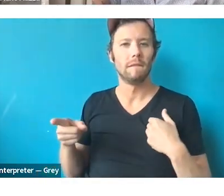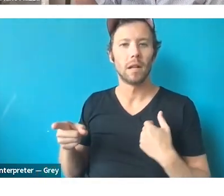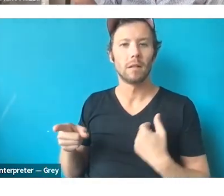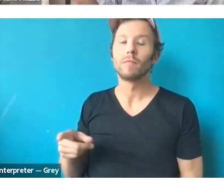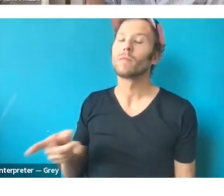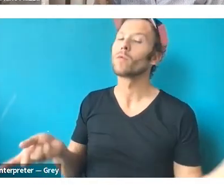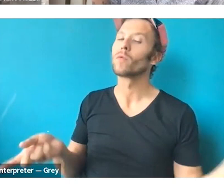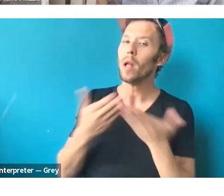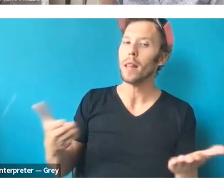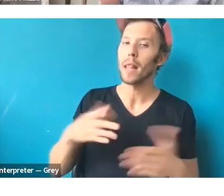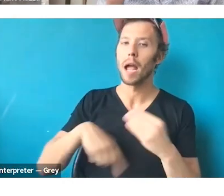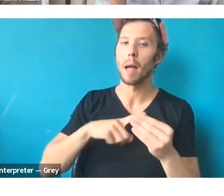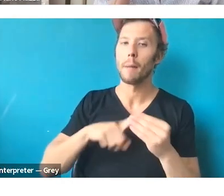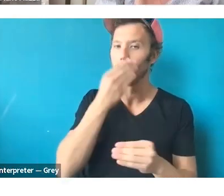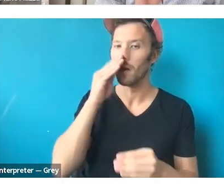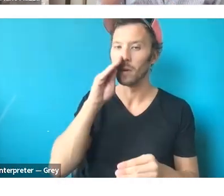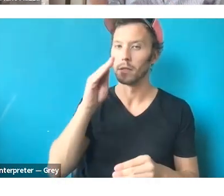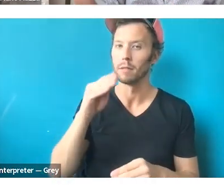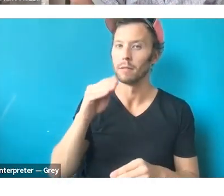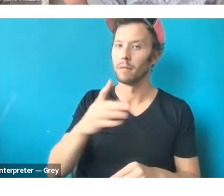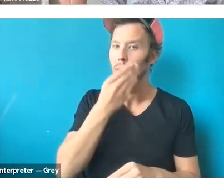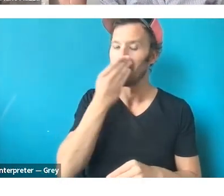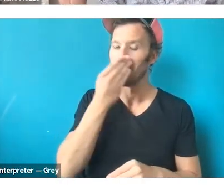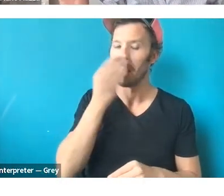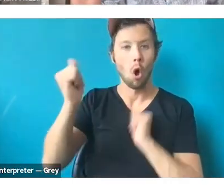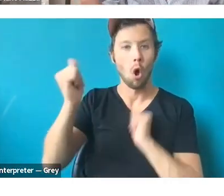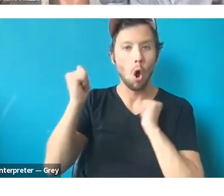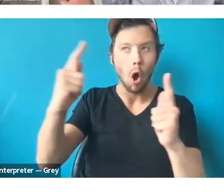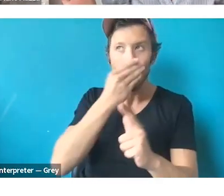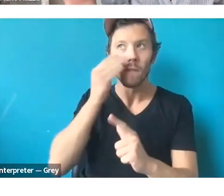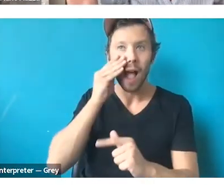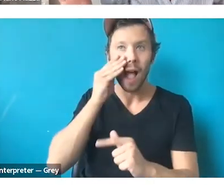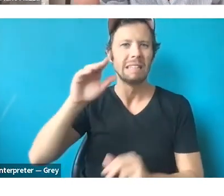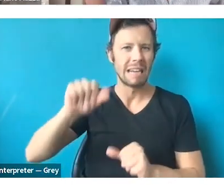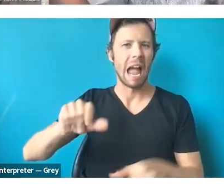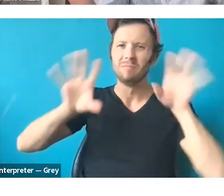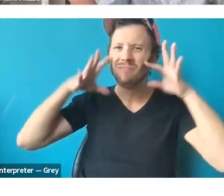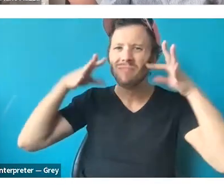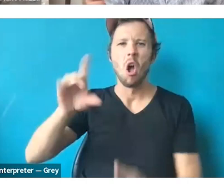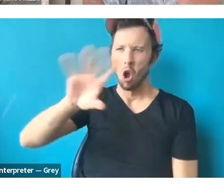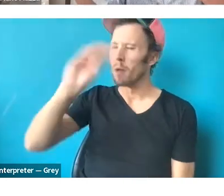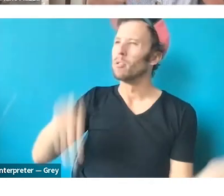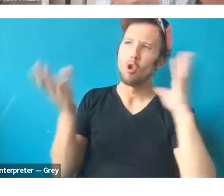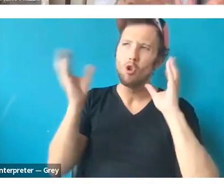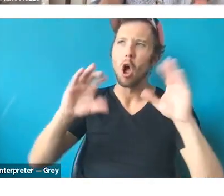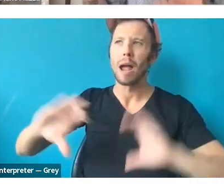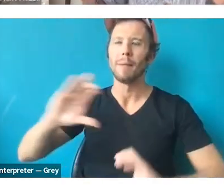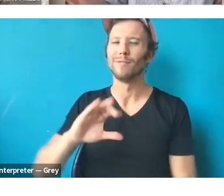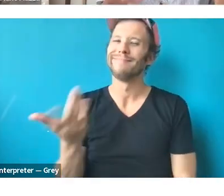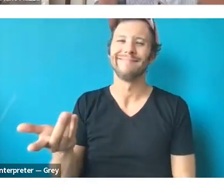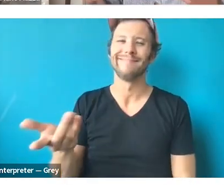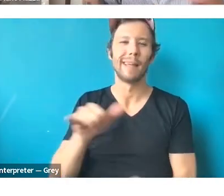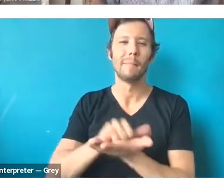100% sure that all of the flowers from every event weren't grown with pesticides. I think that that's something that is, you have to be mindful of. But again, with like,